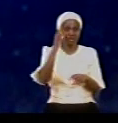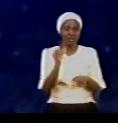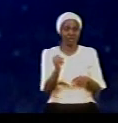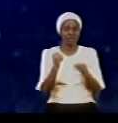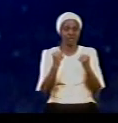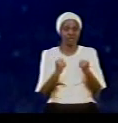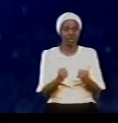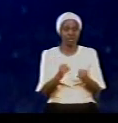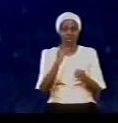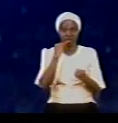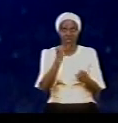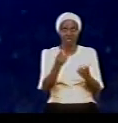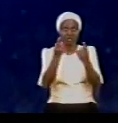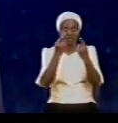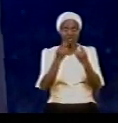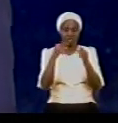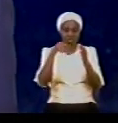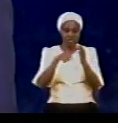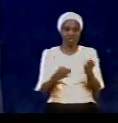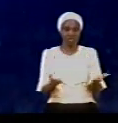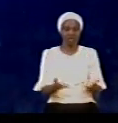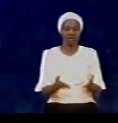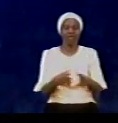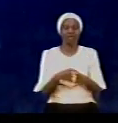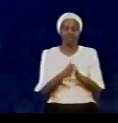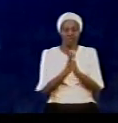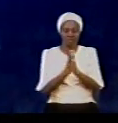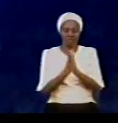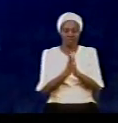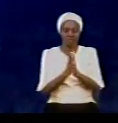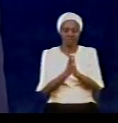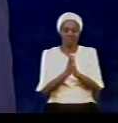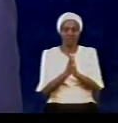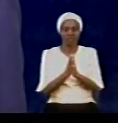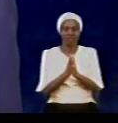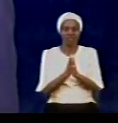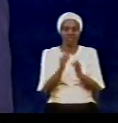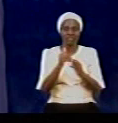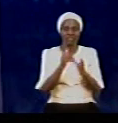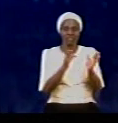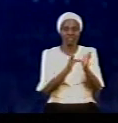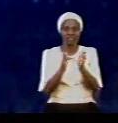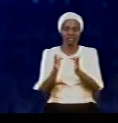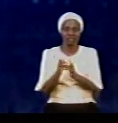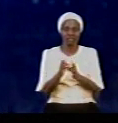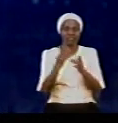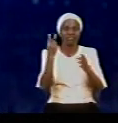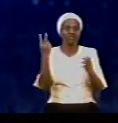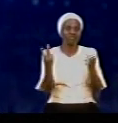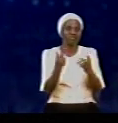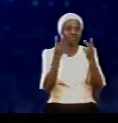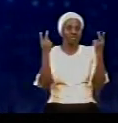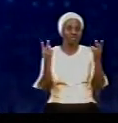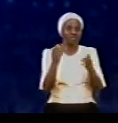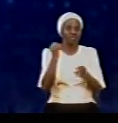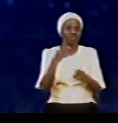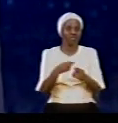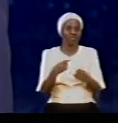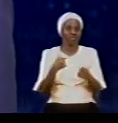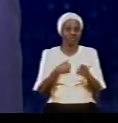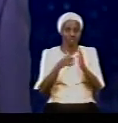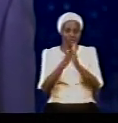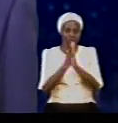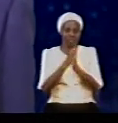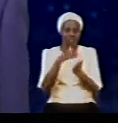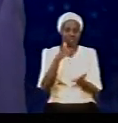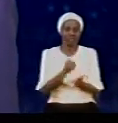In Jesus' victorious name we pray. We want to pray for other ministers who are ministering